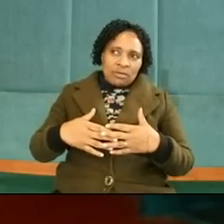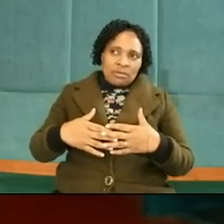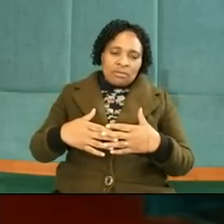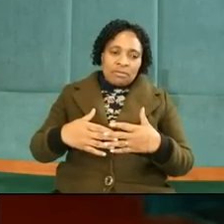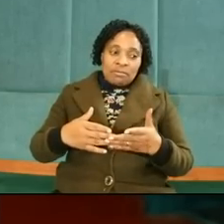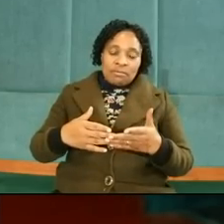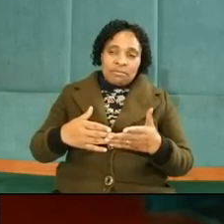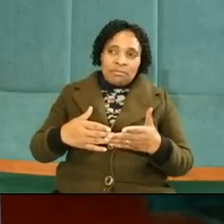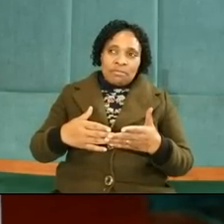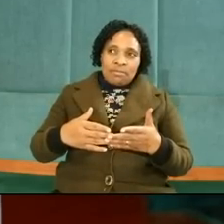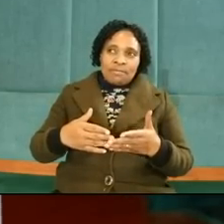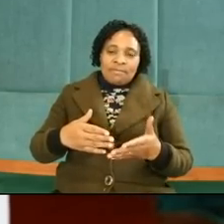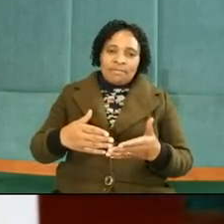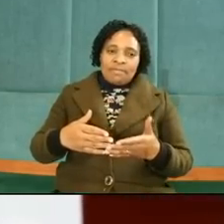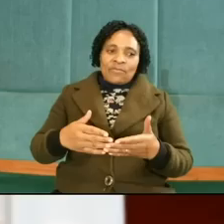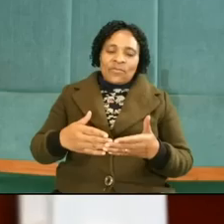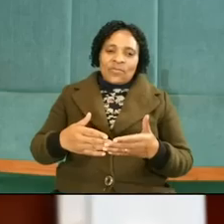Karibu.